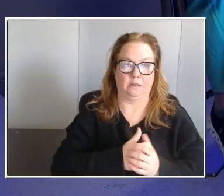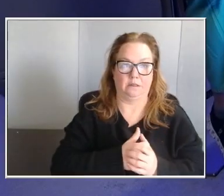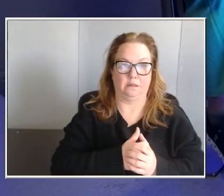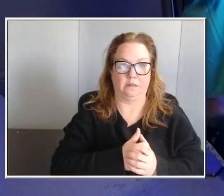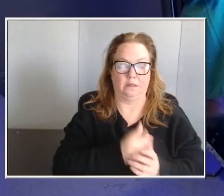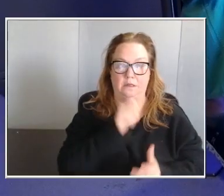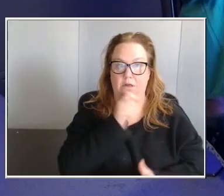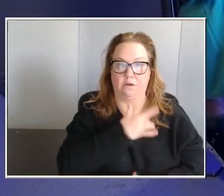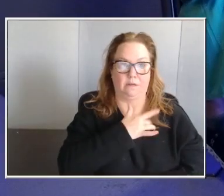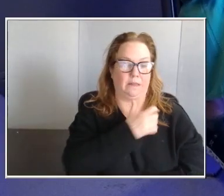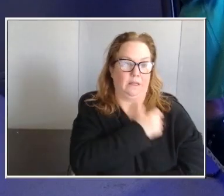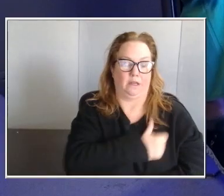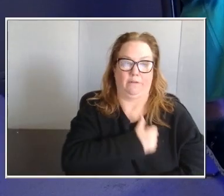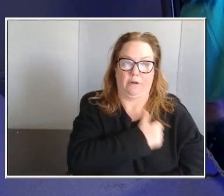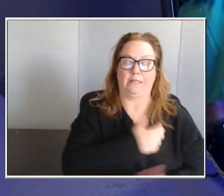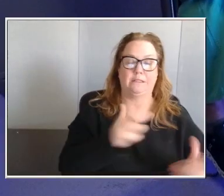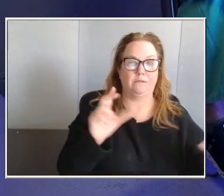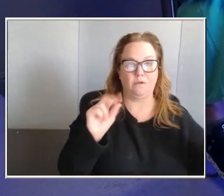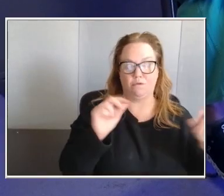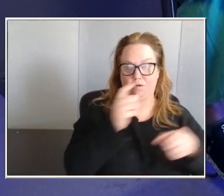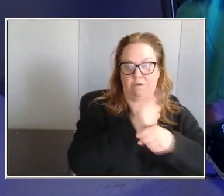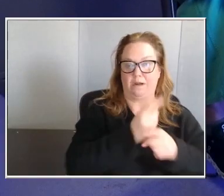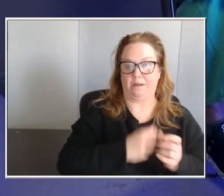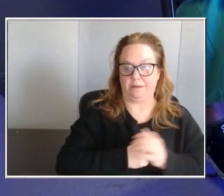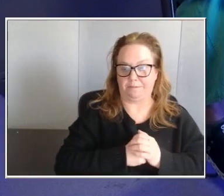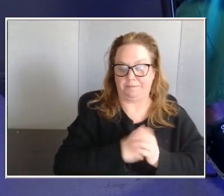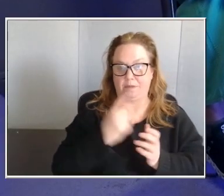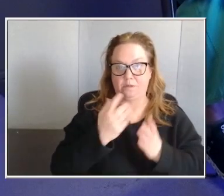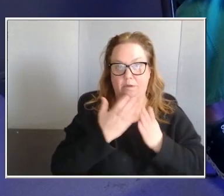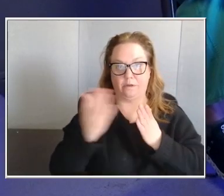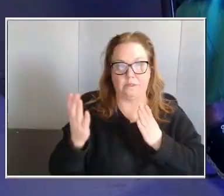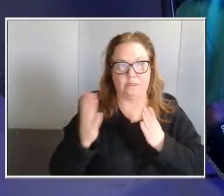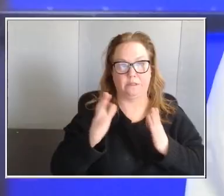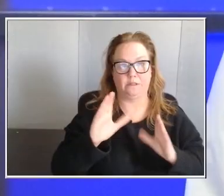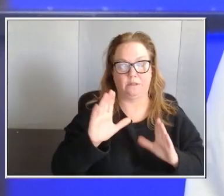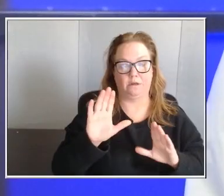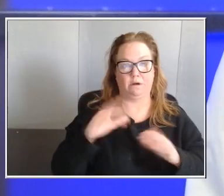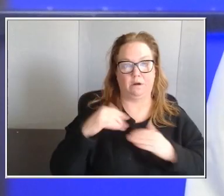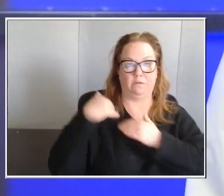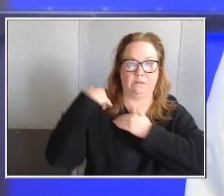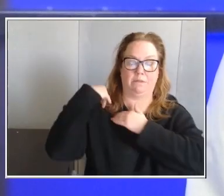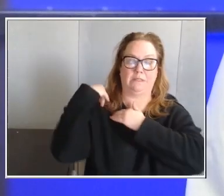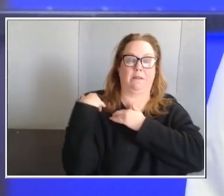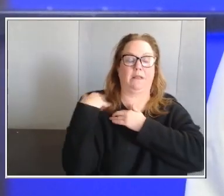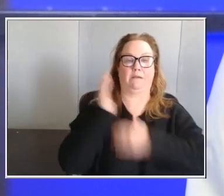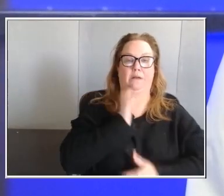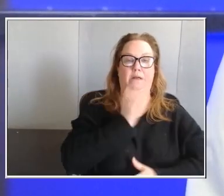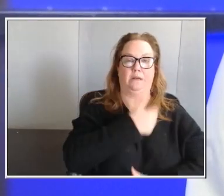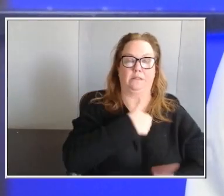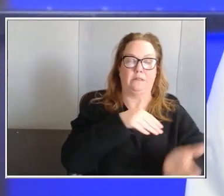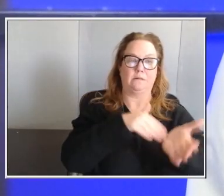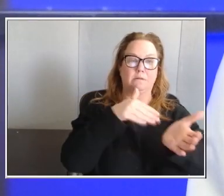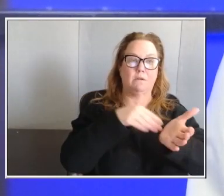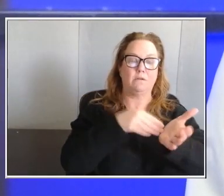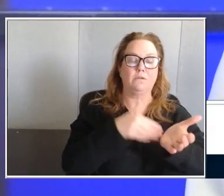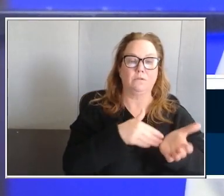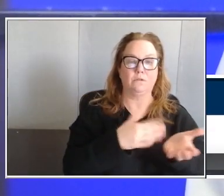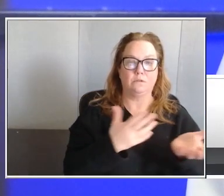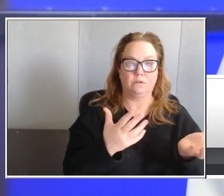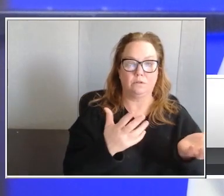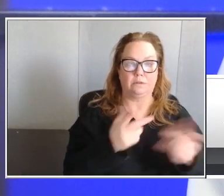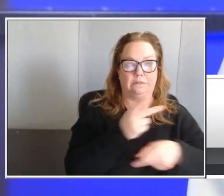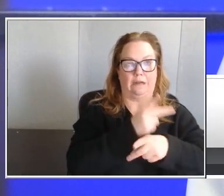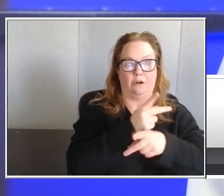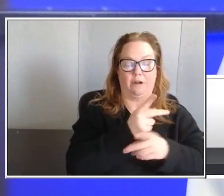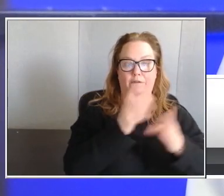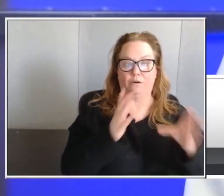usually. It's that's one of those things. It's a great responsibility on us as caregivers to be